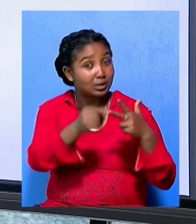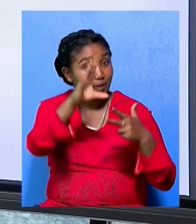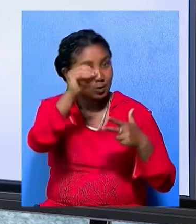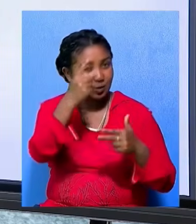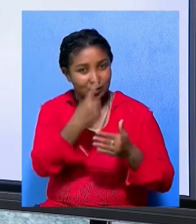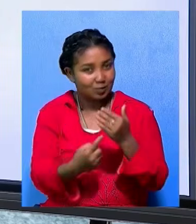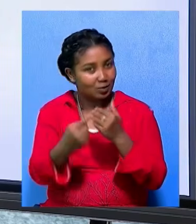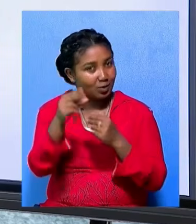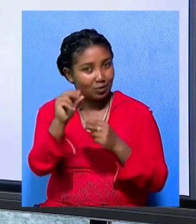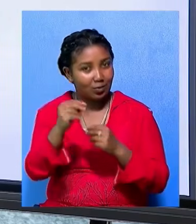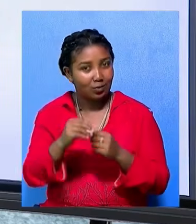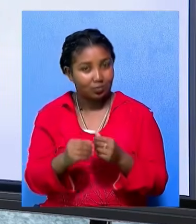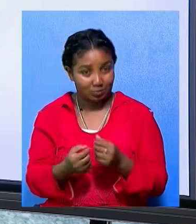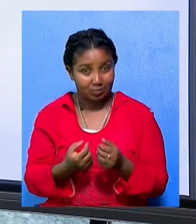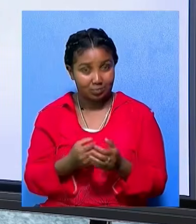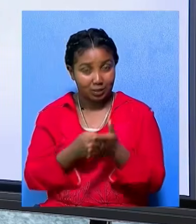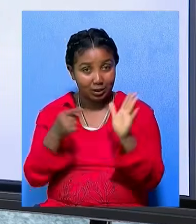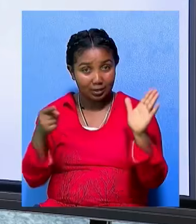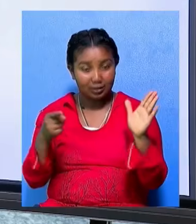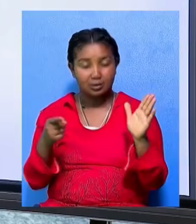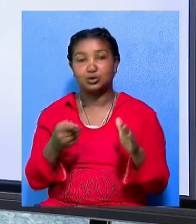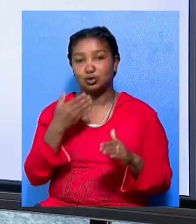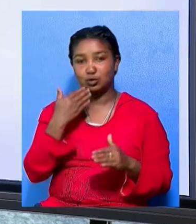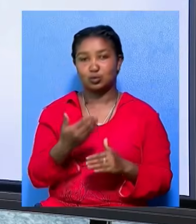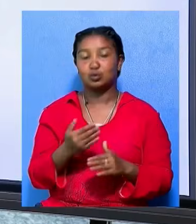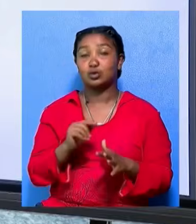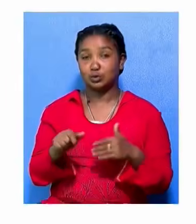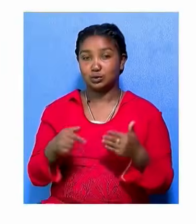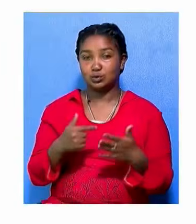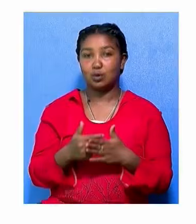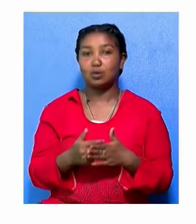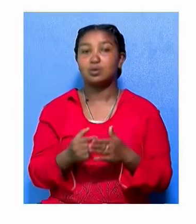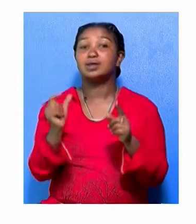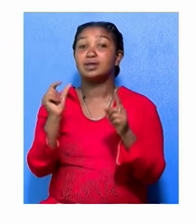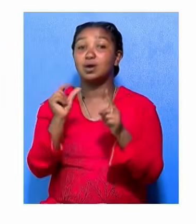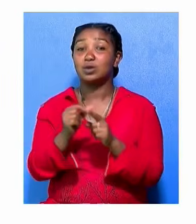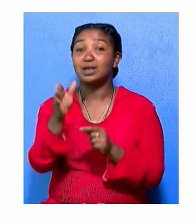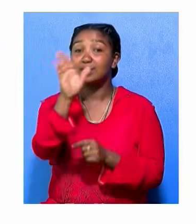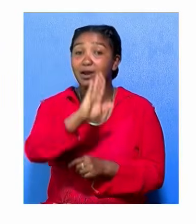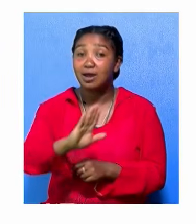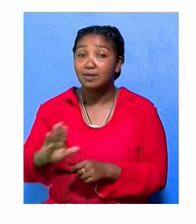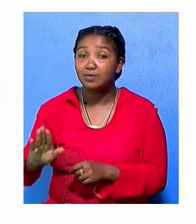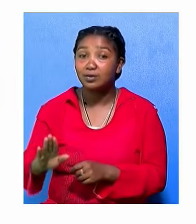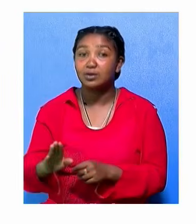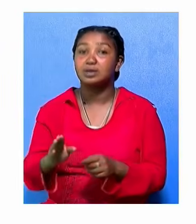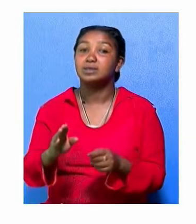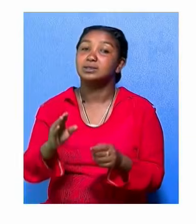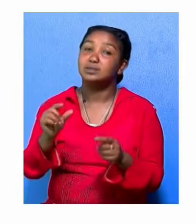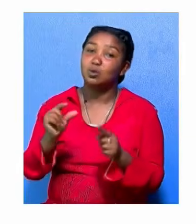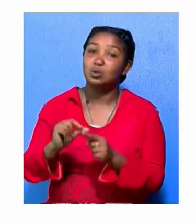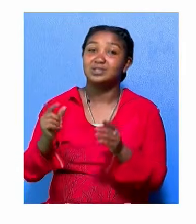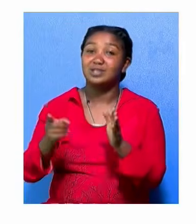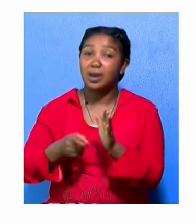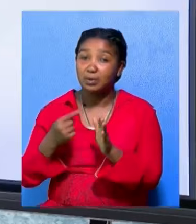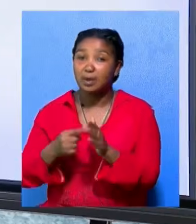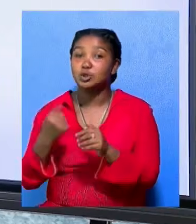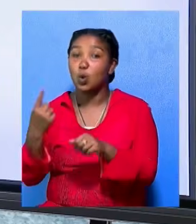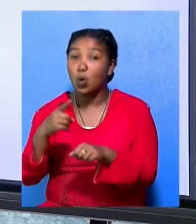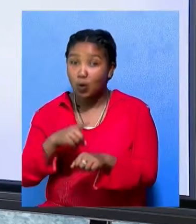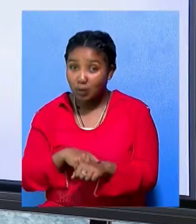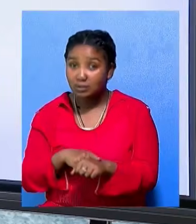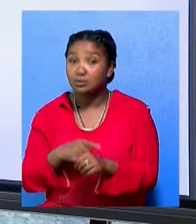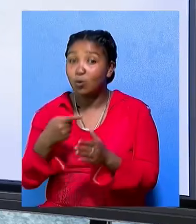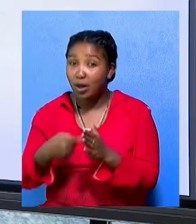singular. Is it clear? Good. So, the word never the word sometimes and always are